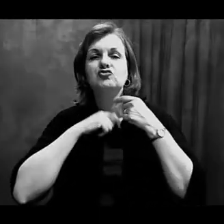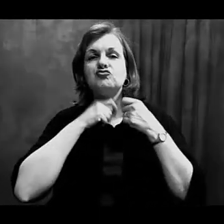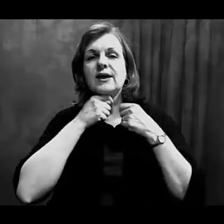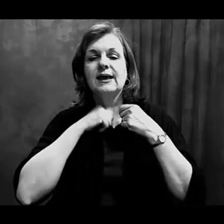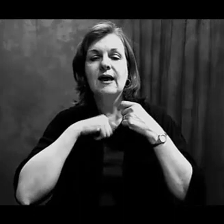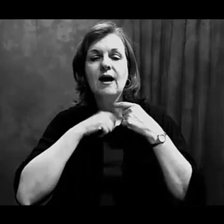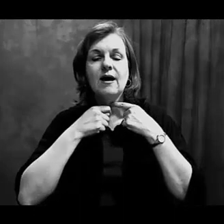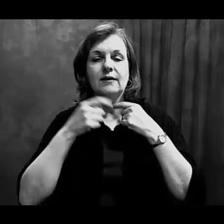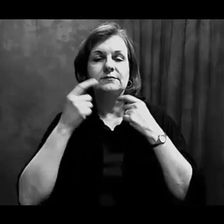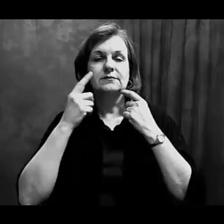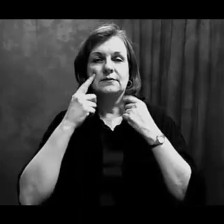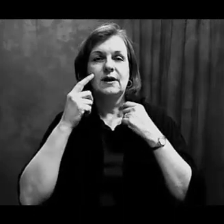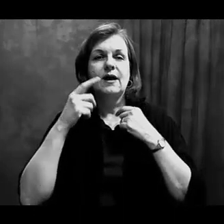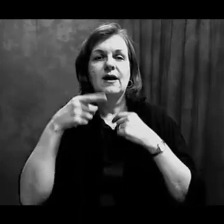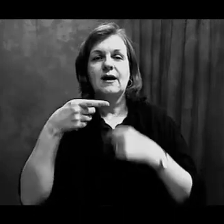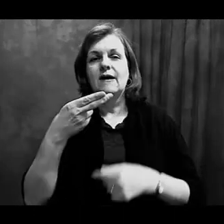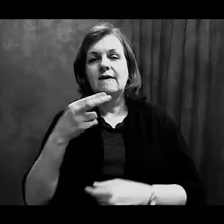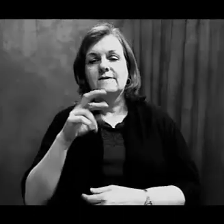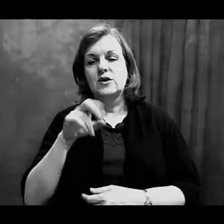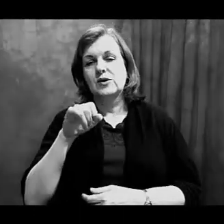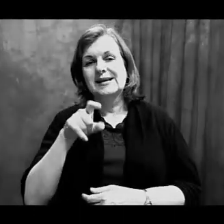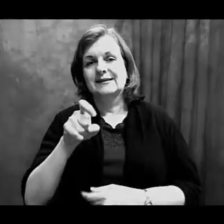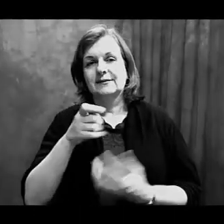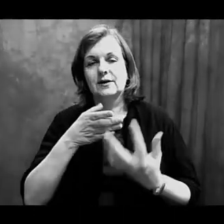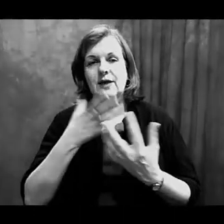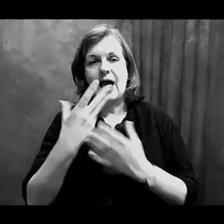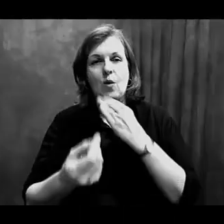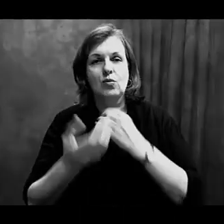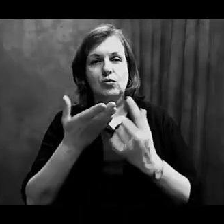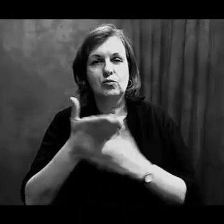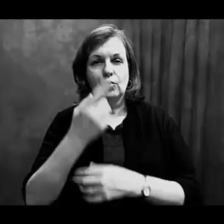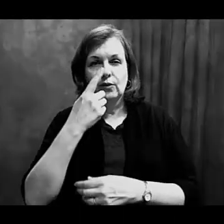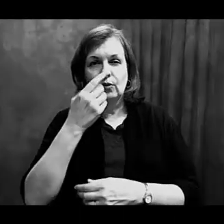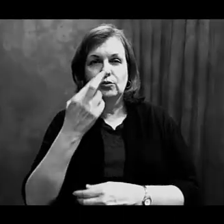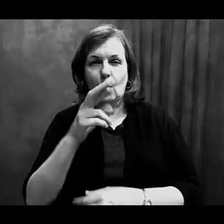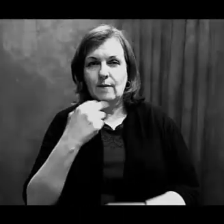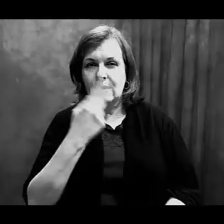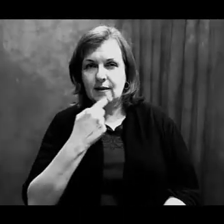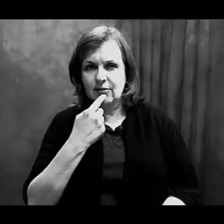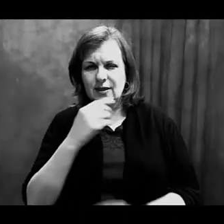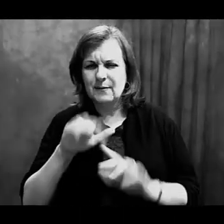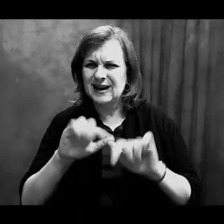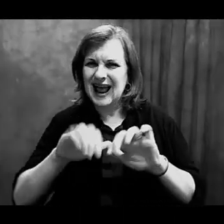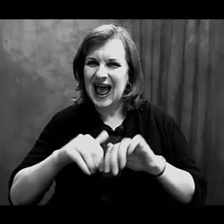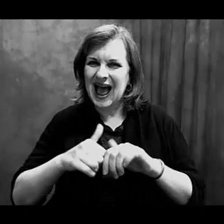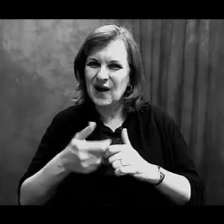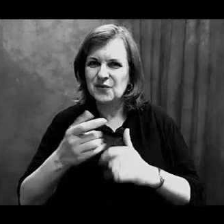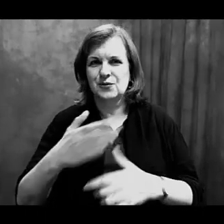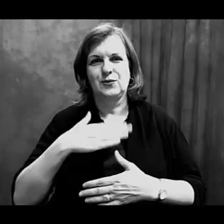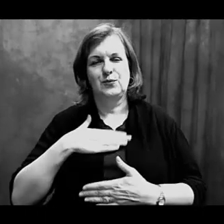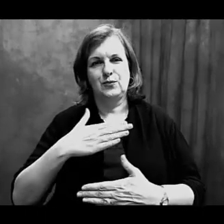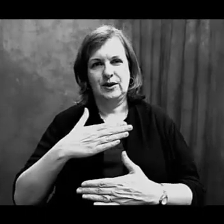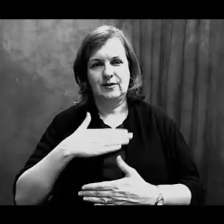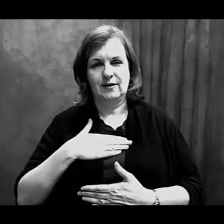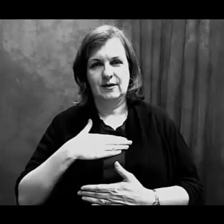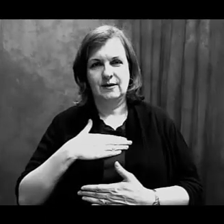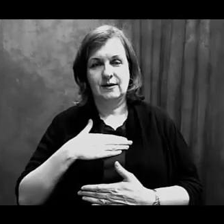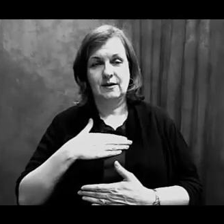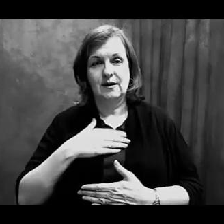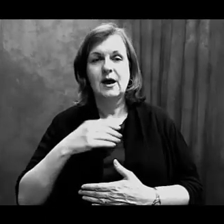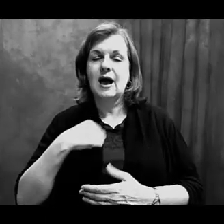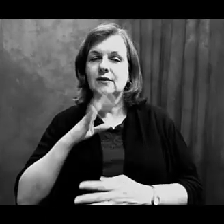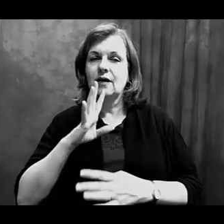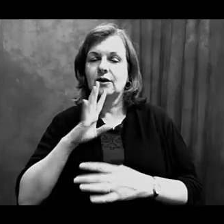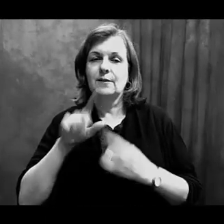pharynx, nose or mouth. But how do we actually do it? Well, I alluded earlier that we've got to use